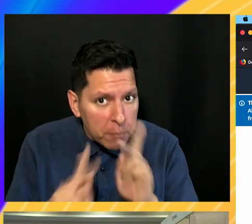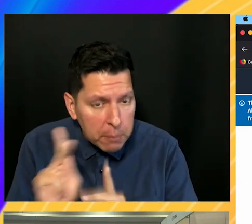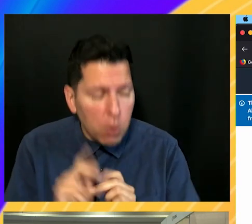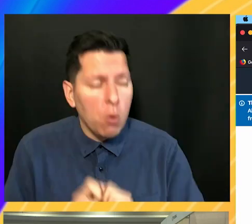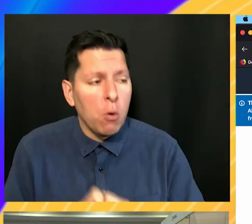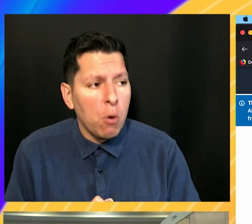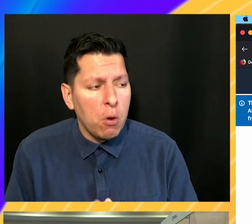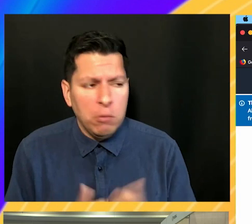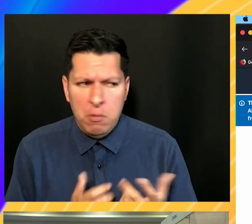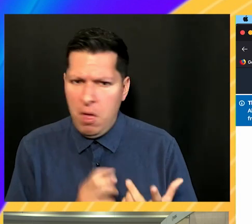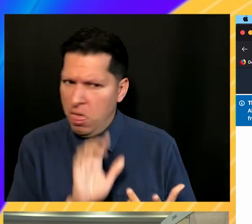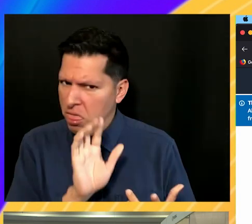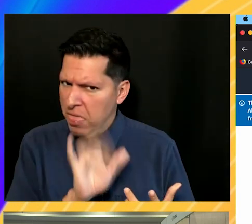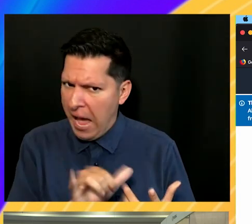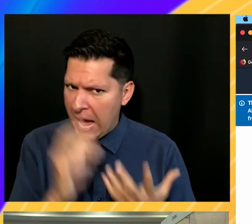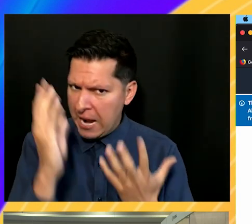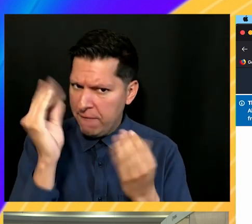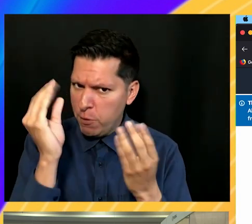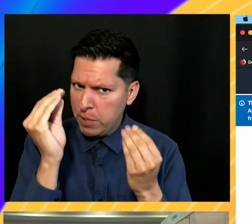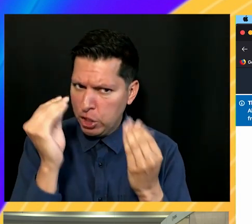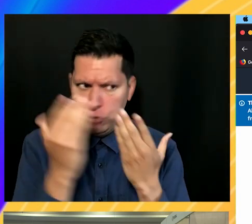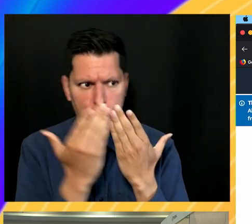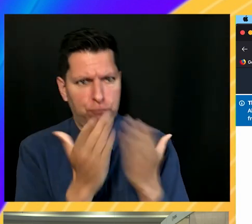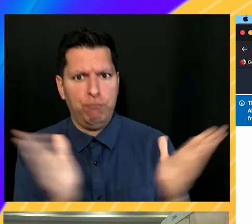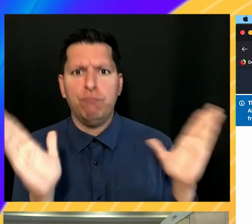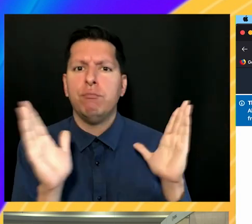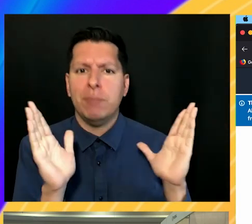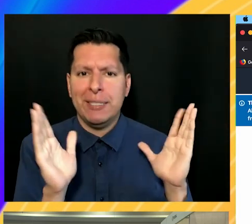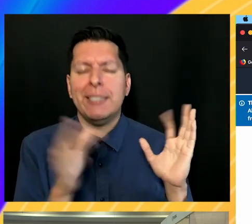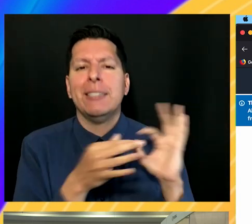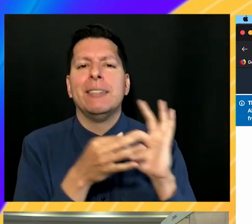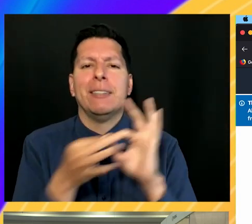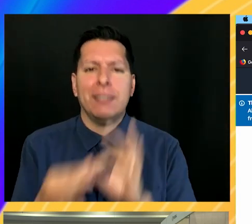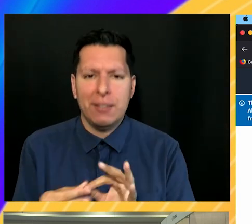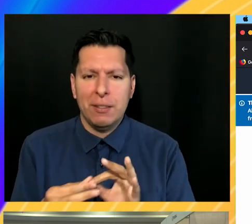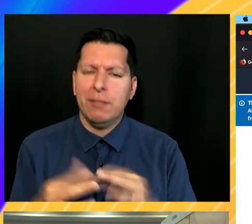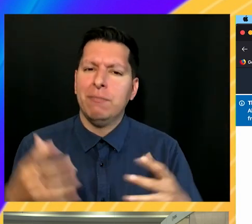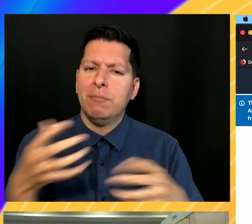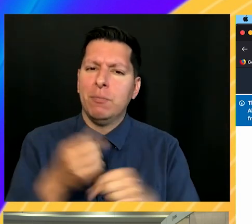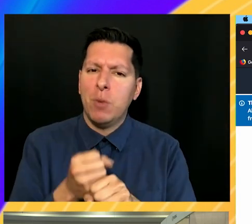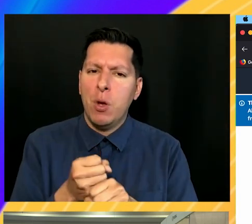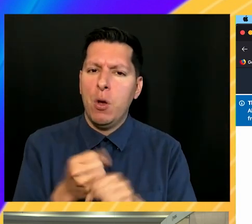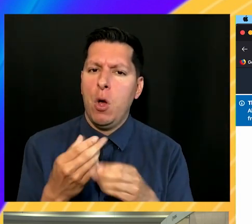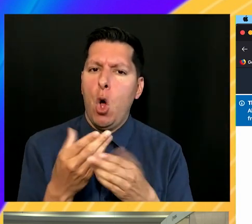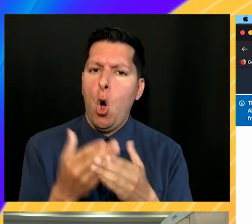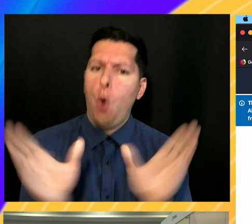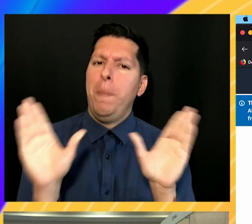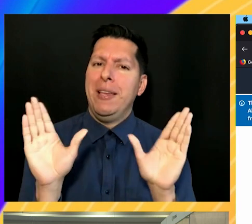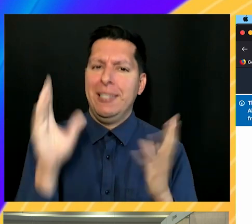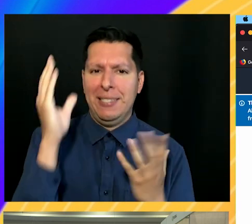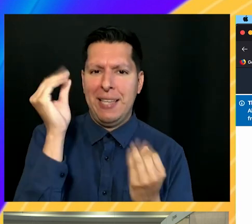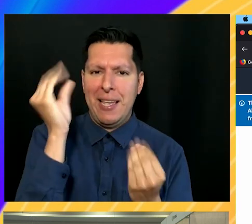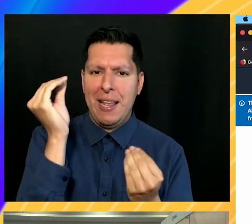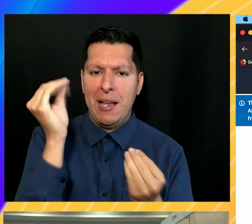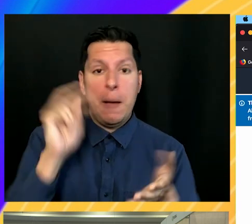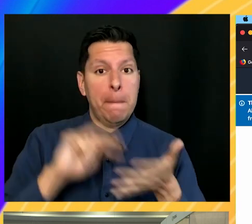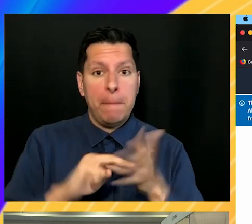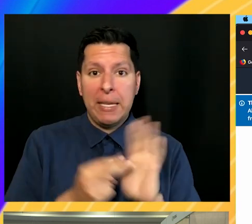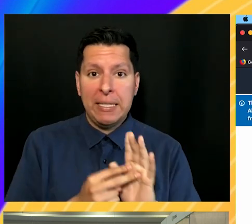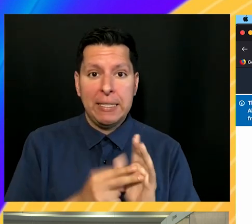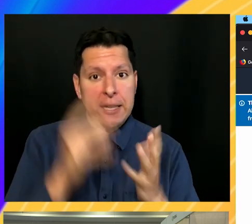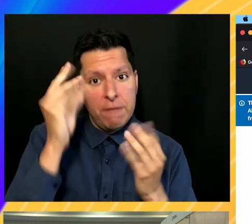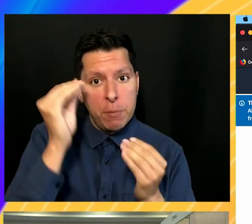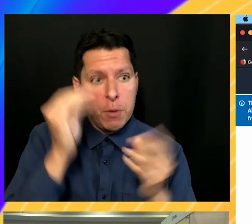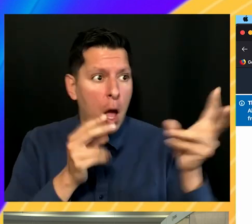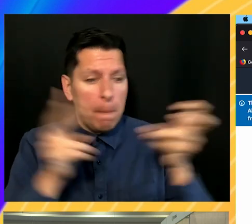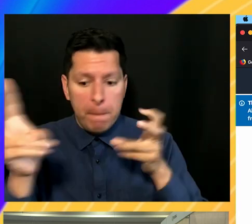So that information is typically encompassed in what we would consider open data. So data that are abstracted enough that you